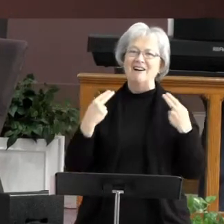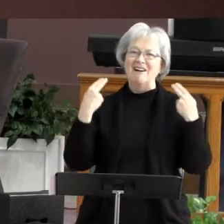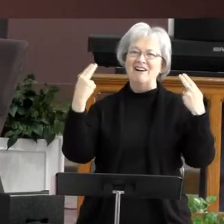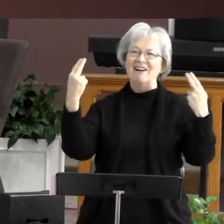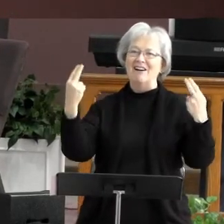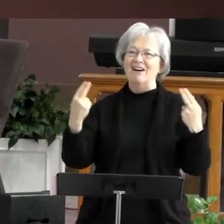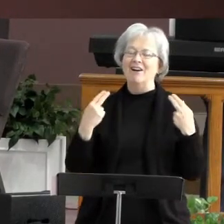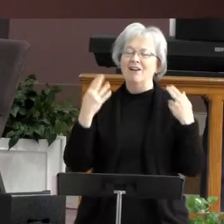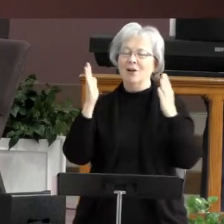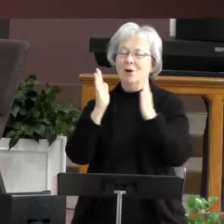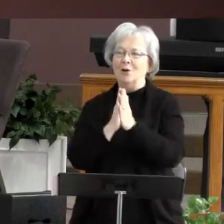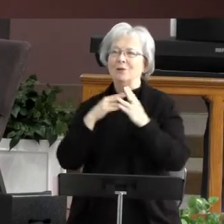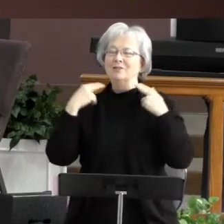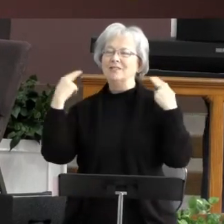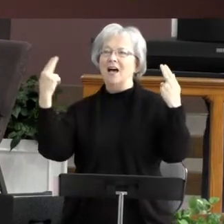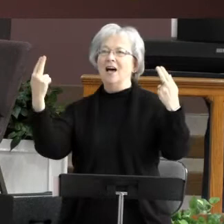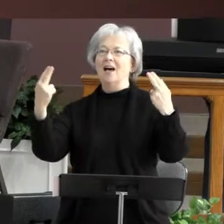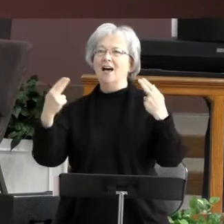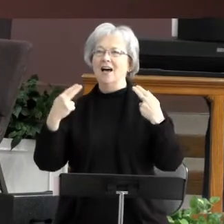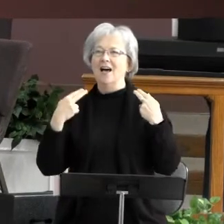Hosanna,